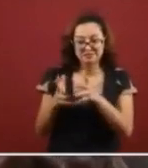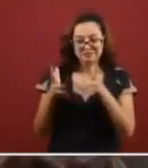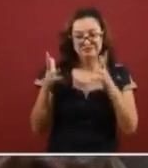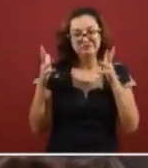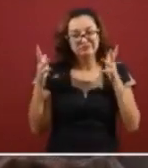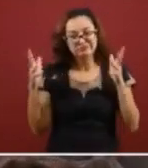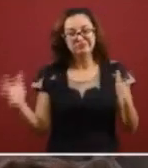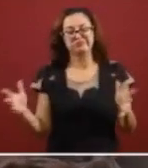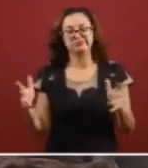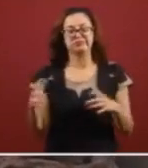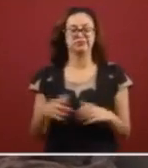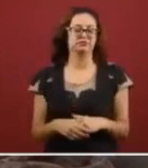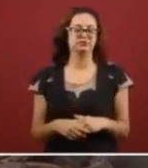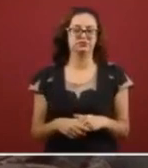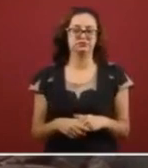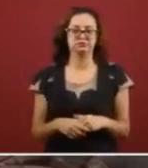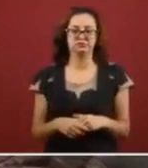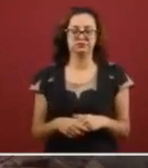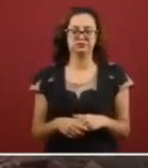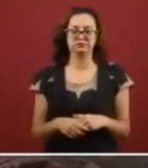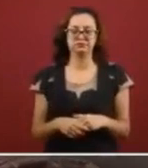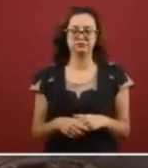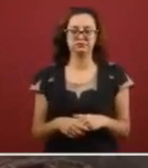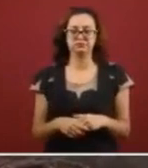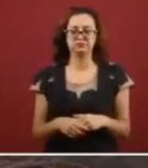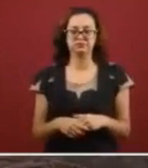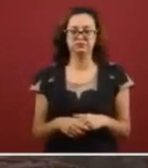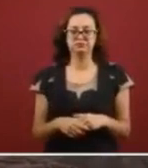is situated,